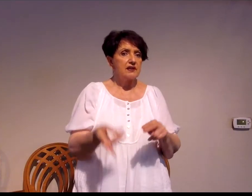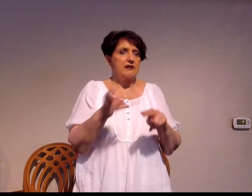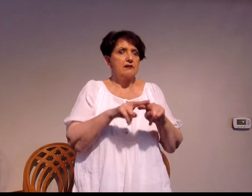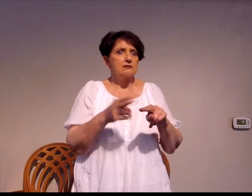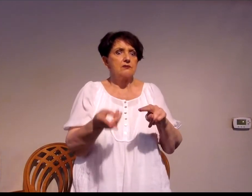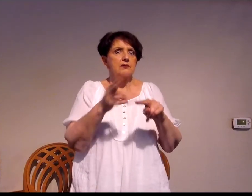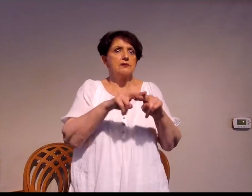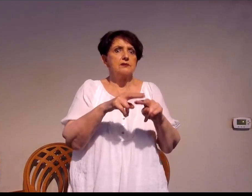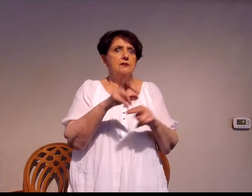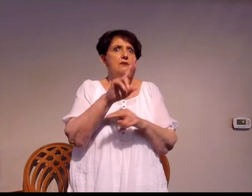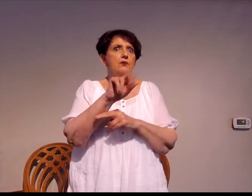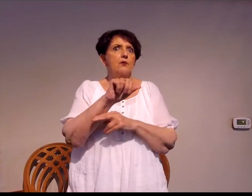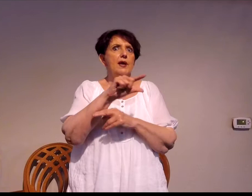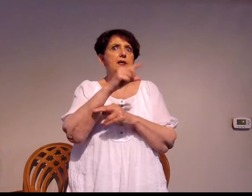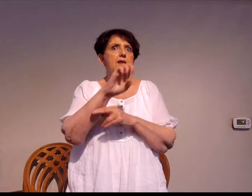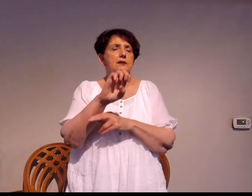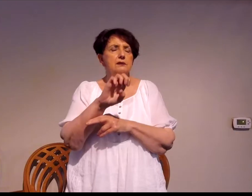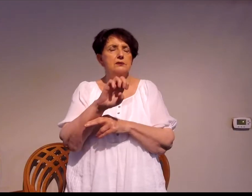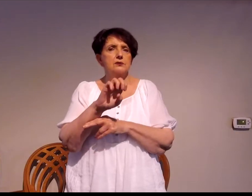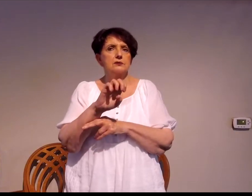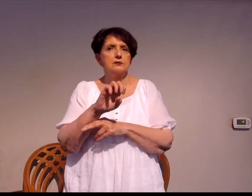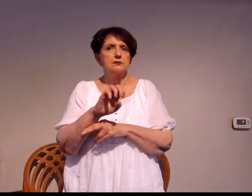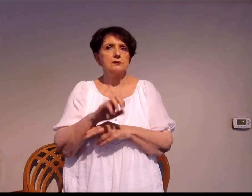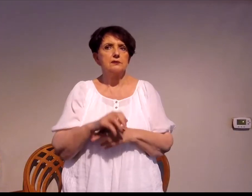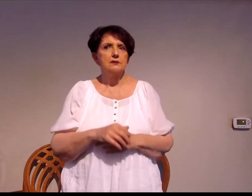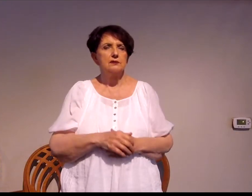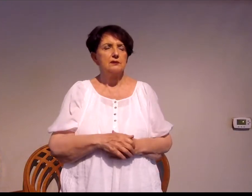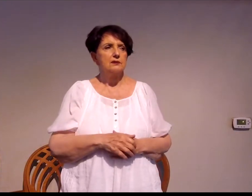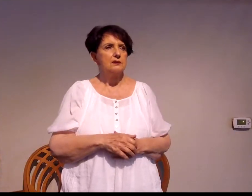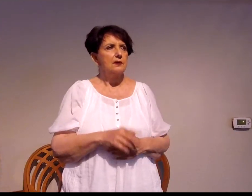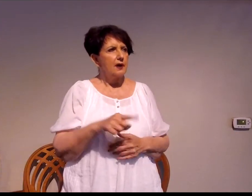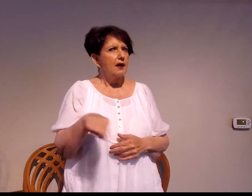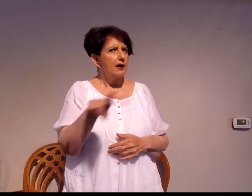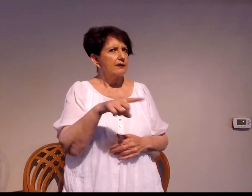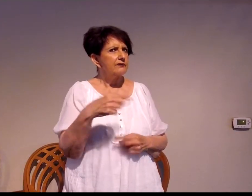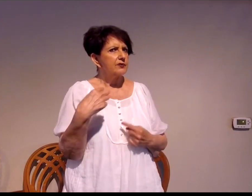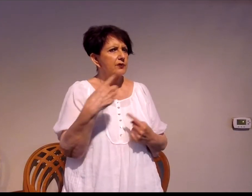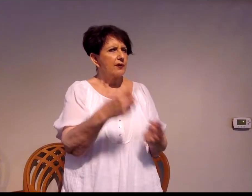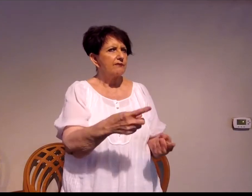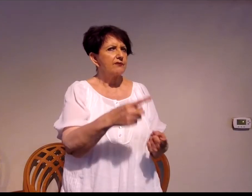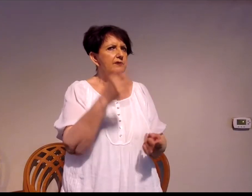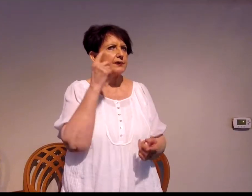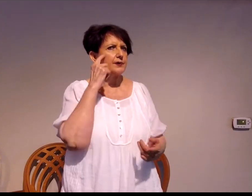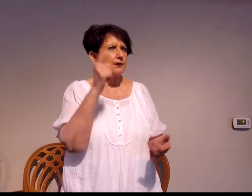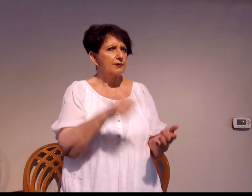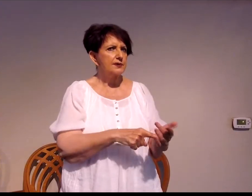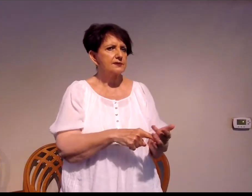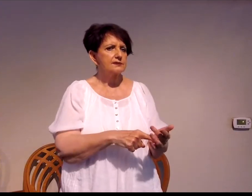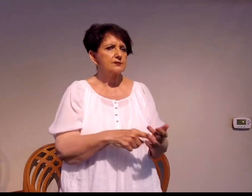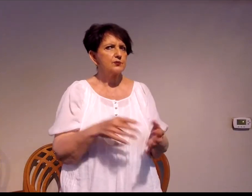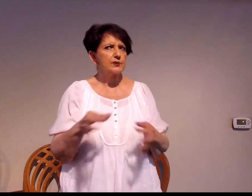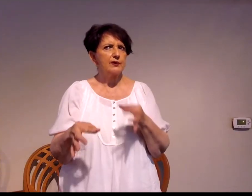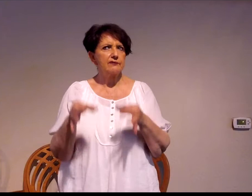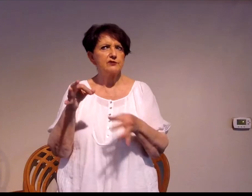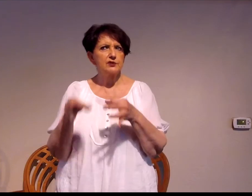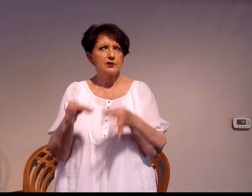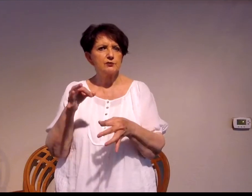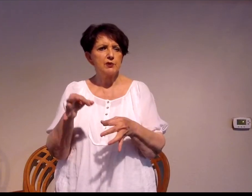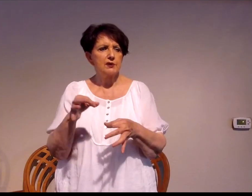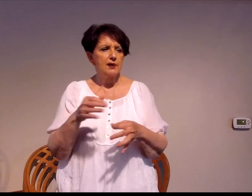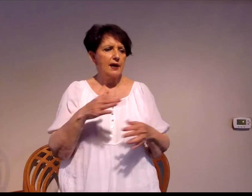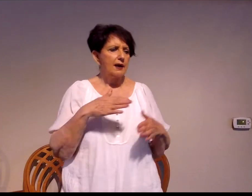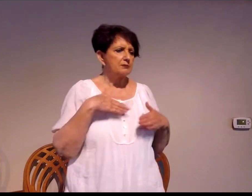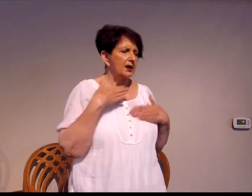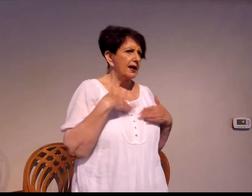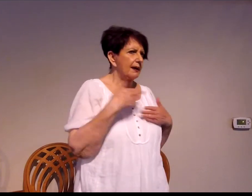the triggers. And so, have you ever noticed that when judgment comes out, like when I'm unhappy with my